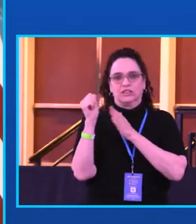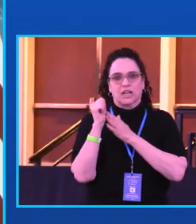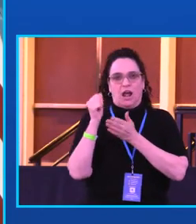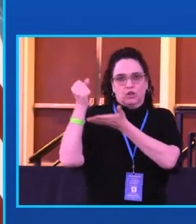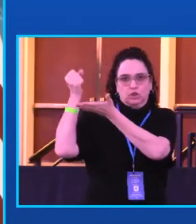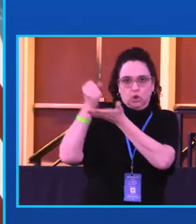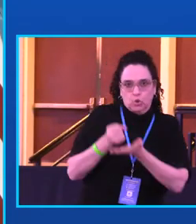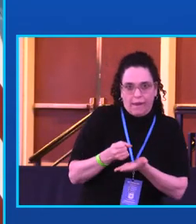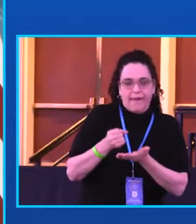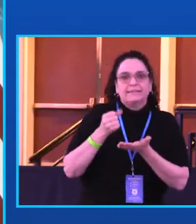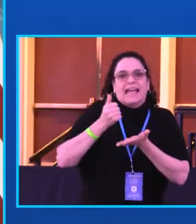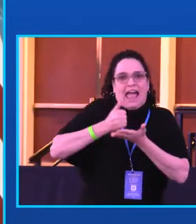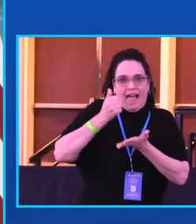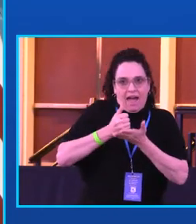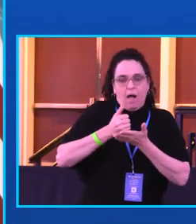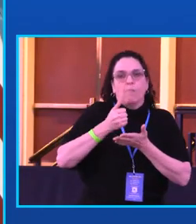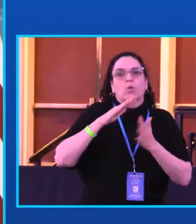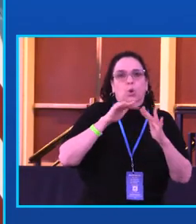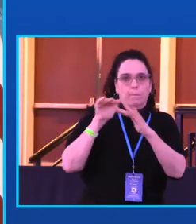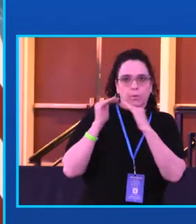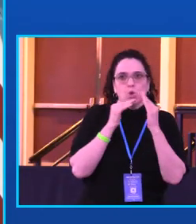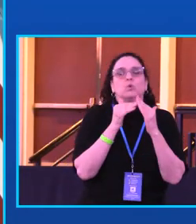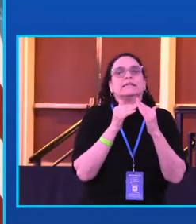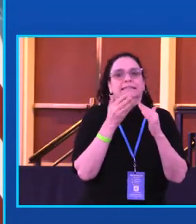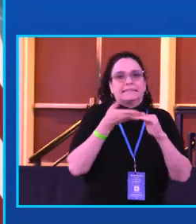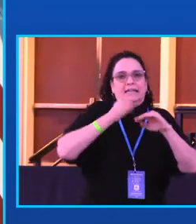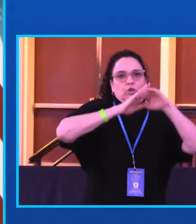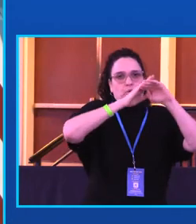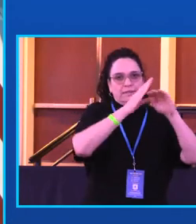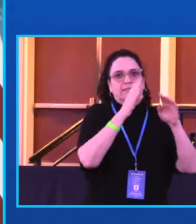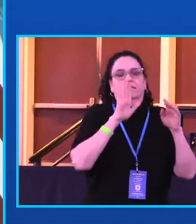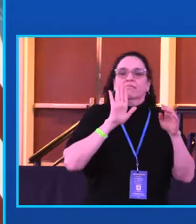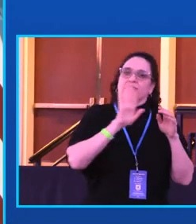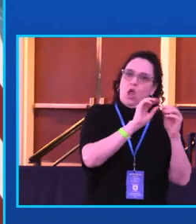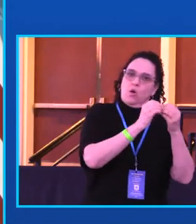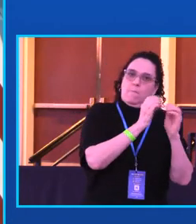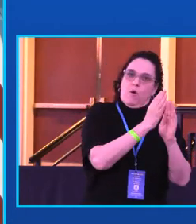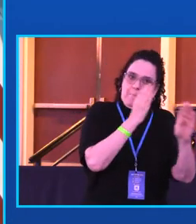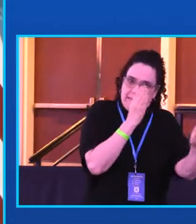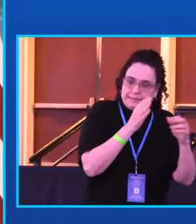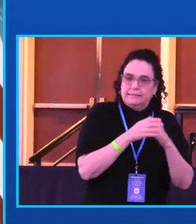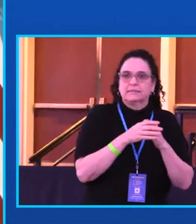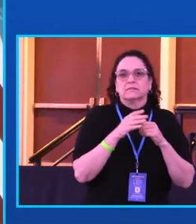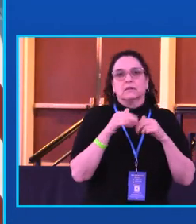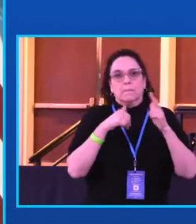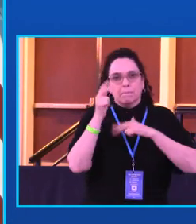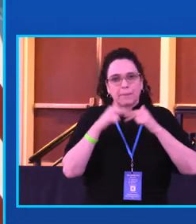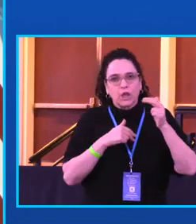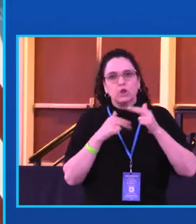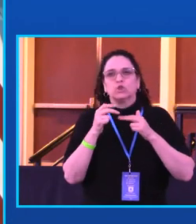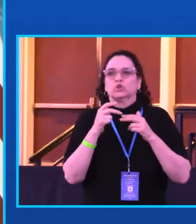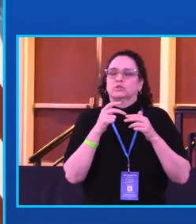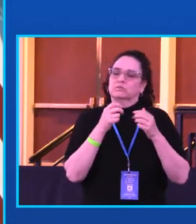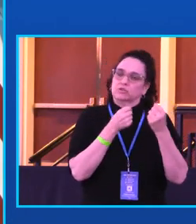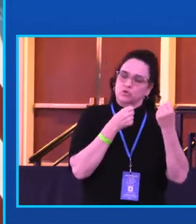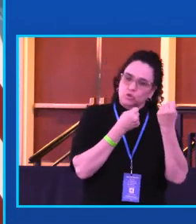fleet of public buses, build infrastructure to support their fleet, and train